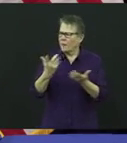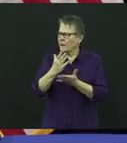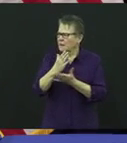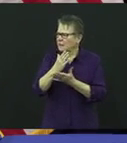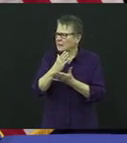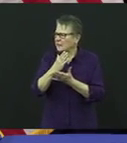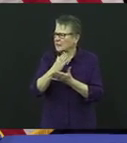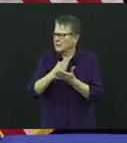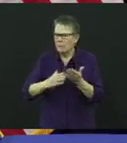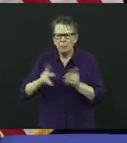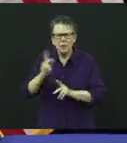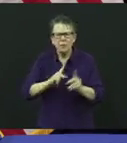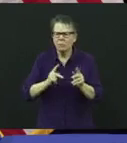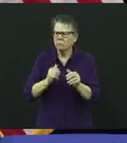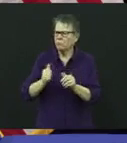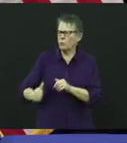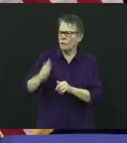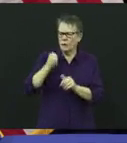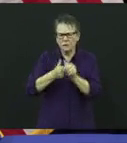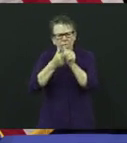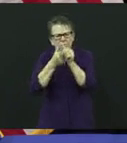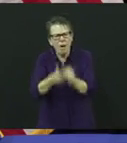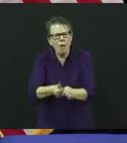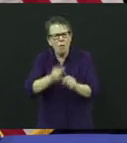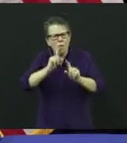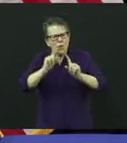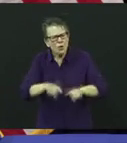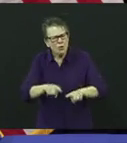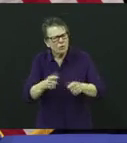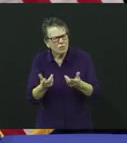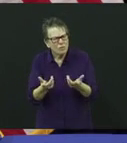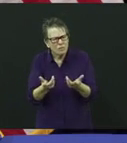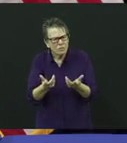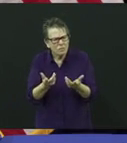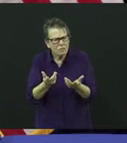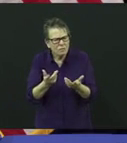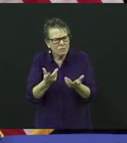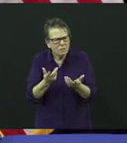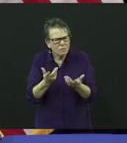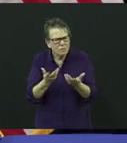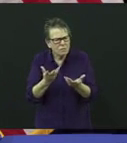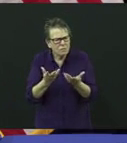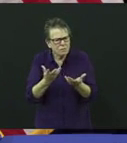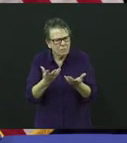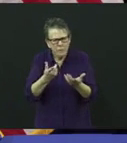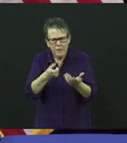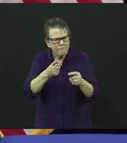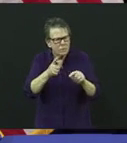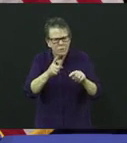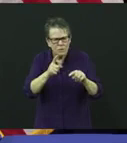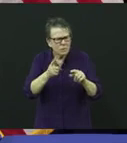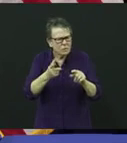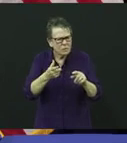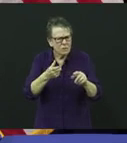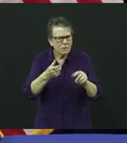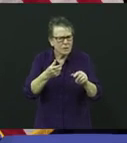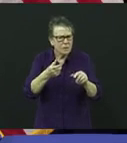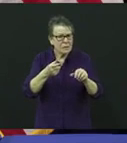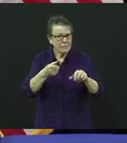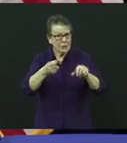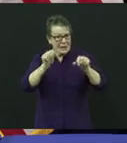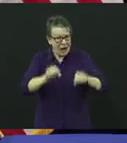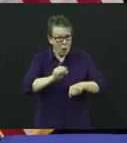order. No one, and I mean no one, who can either do their job from home should be going to work in an office.